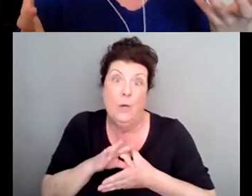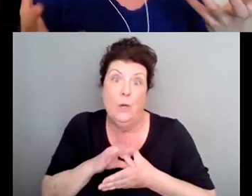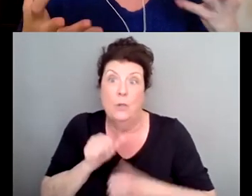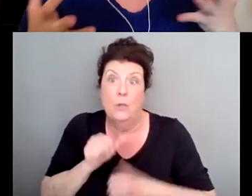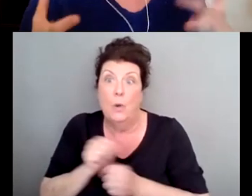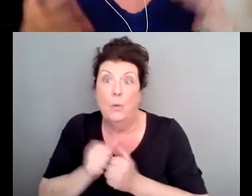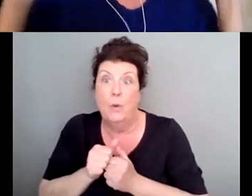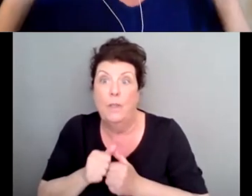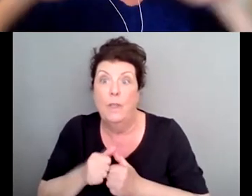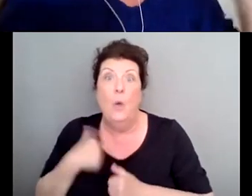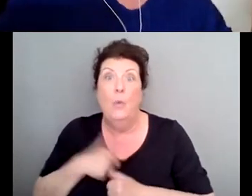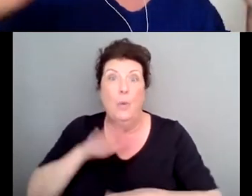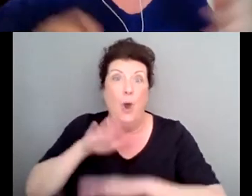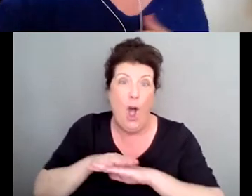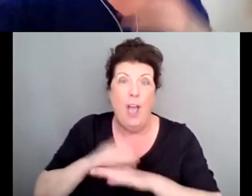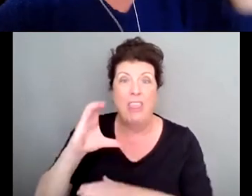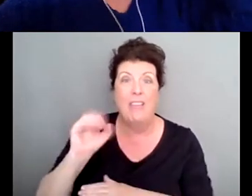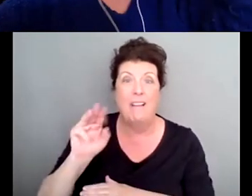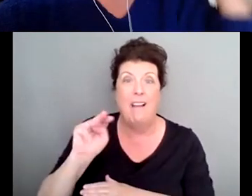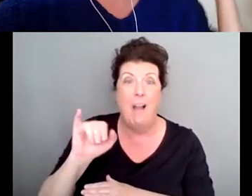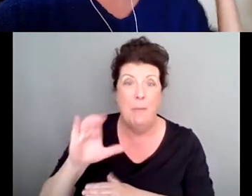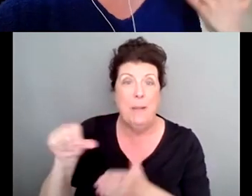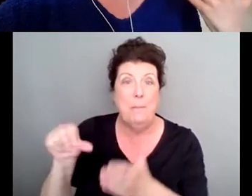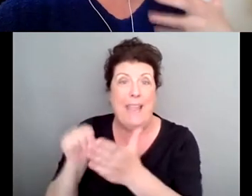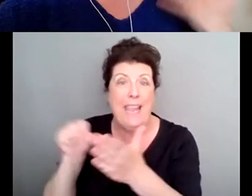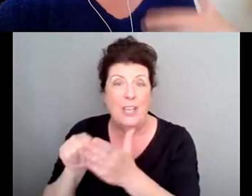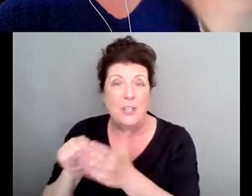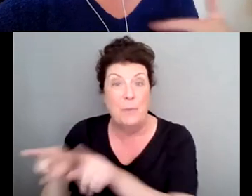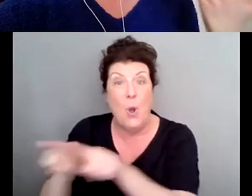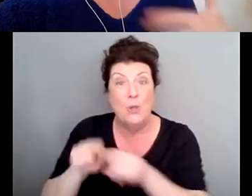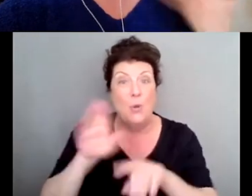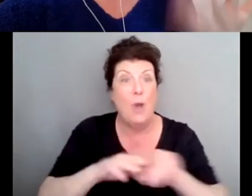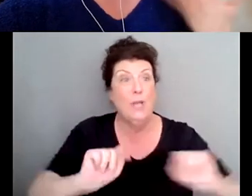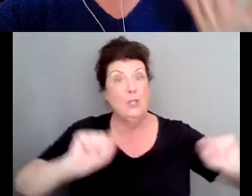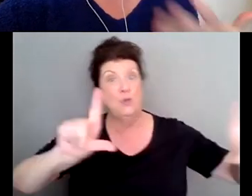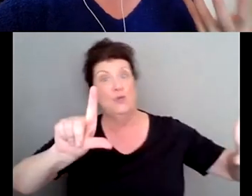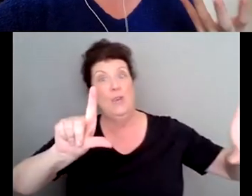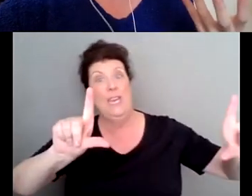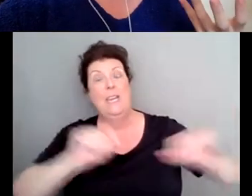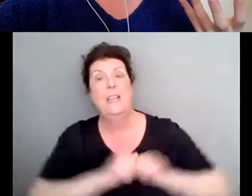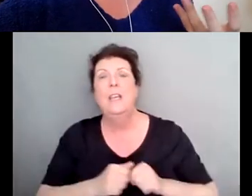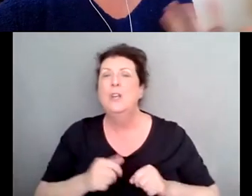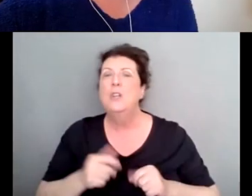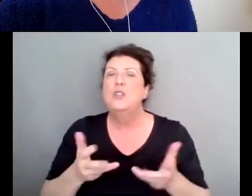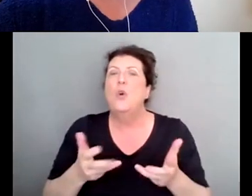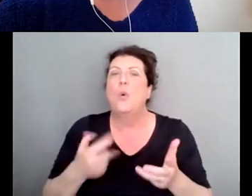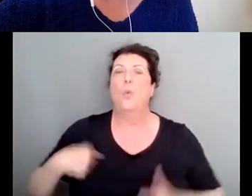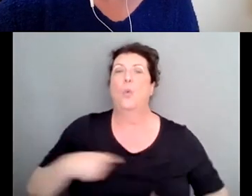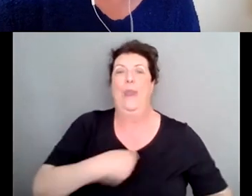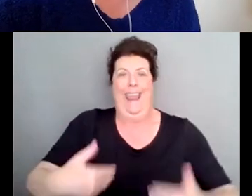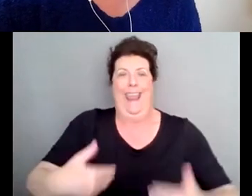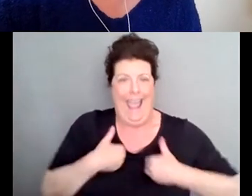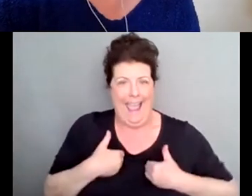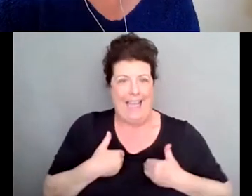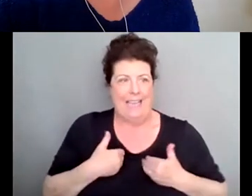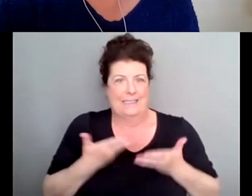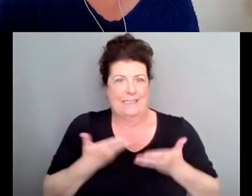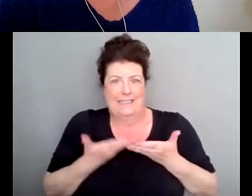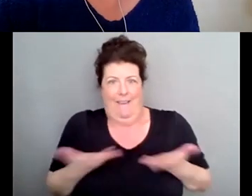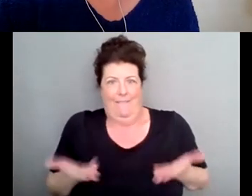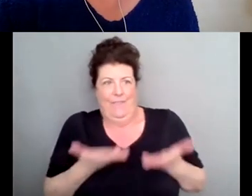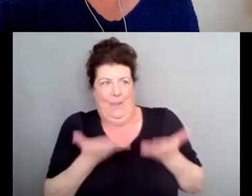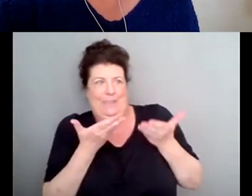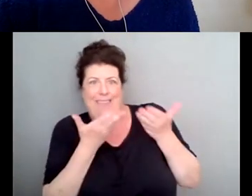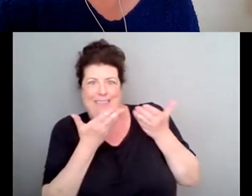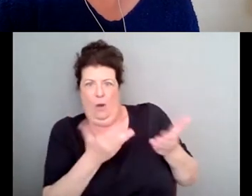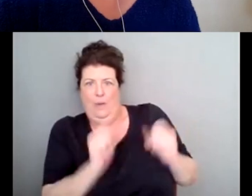comic page and on the screen. And just, so we had like existing stuff to, to work with. But, um,